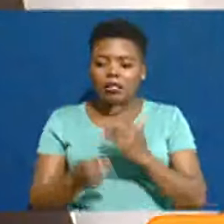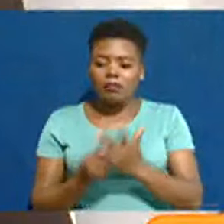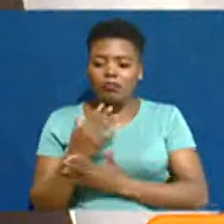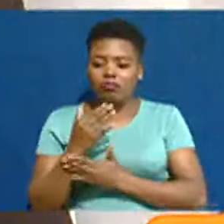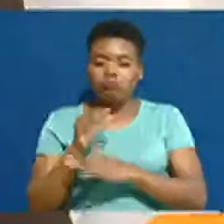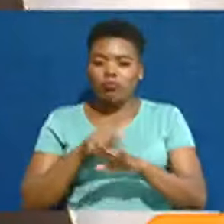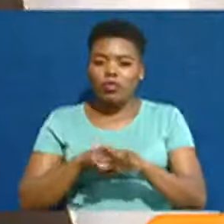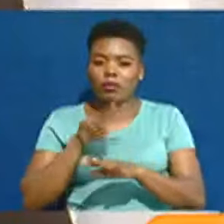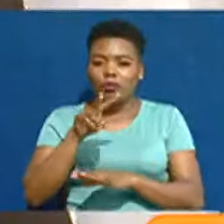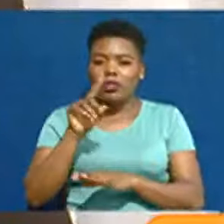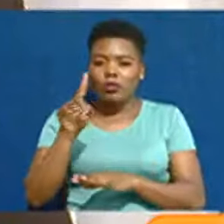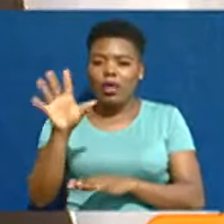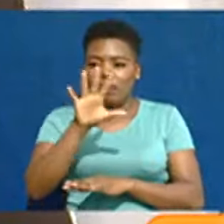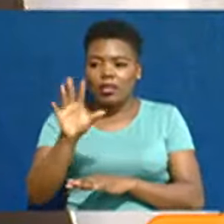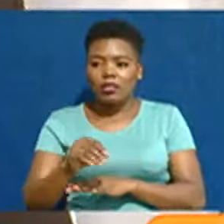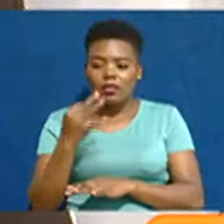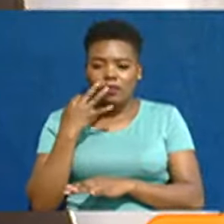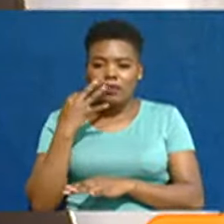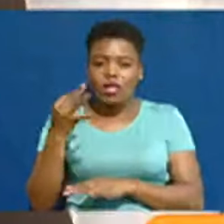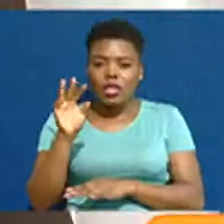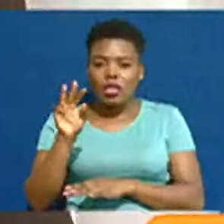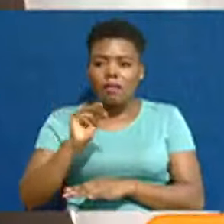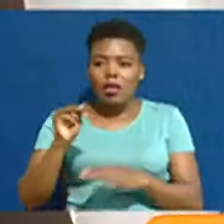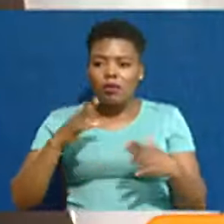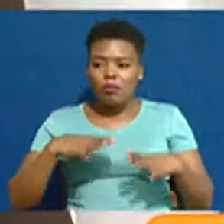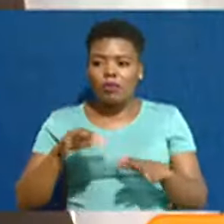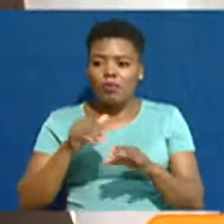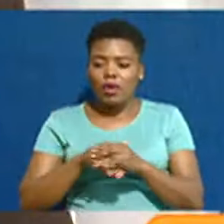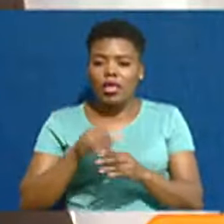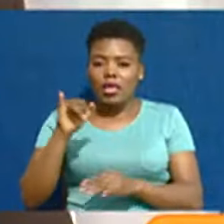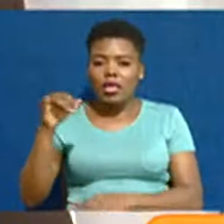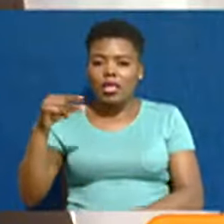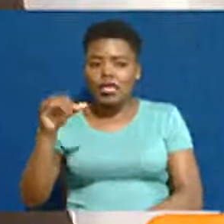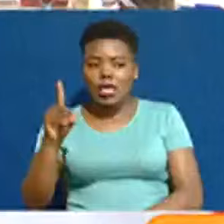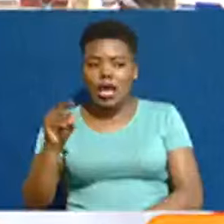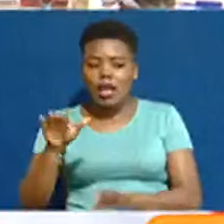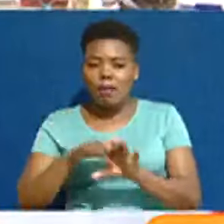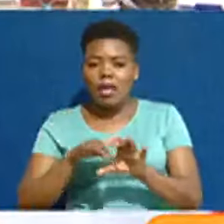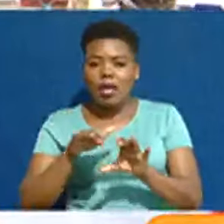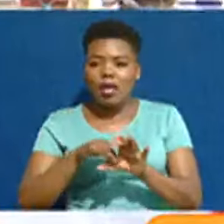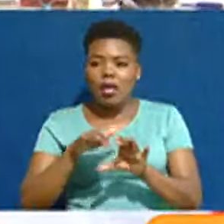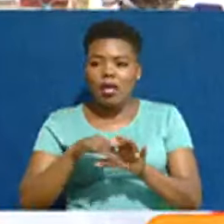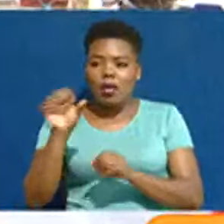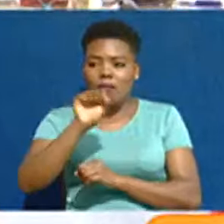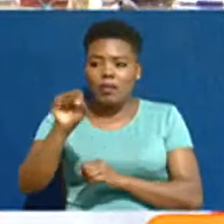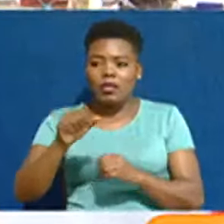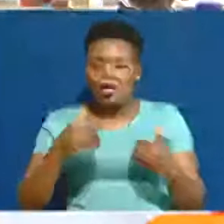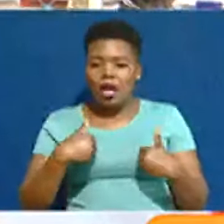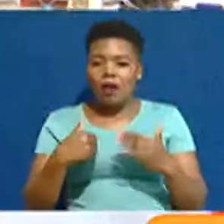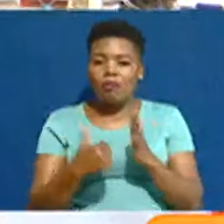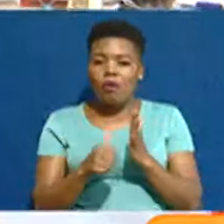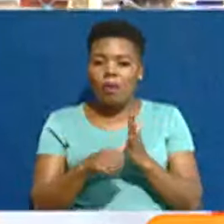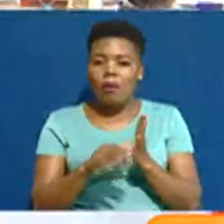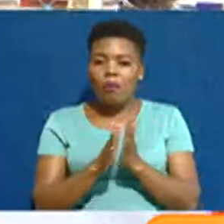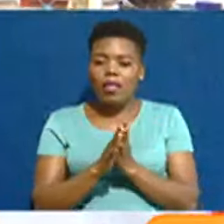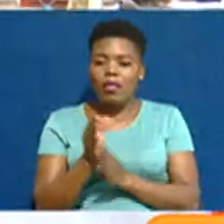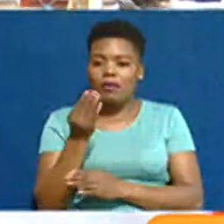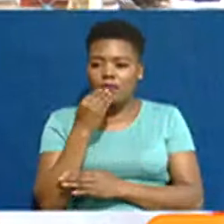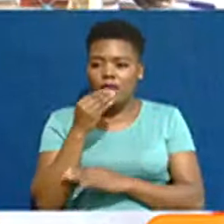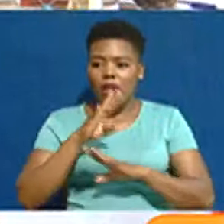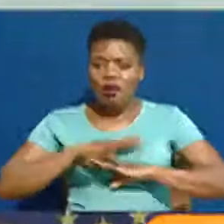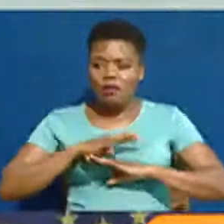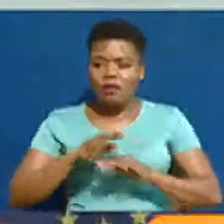when 21% of the 300 million people across IGAD member states are food insecure.